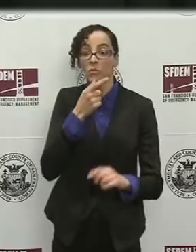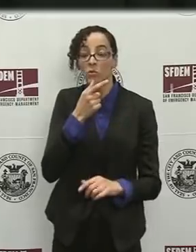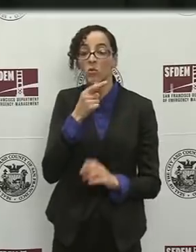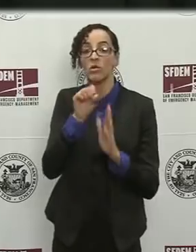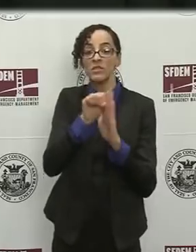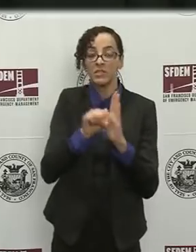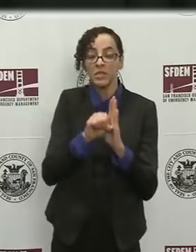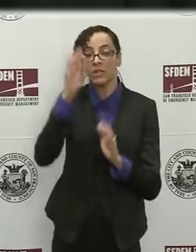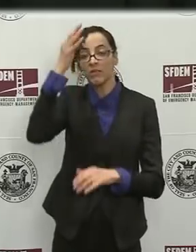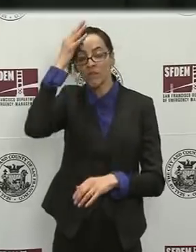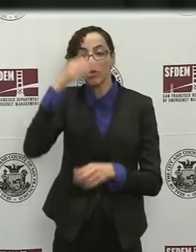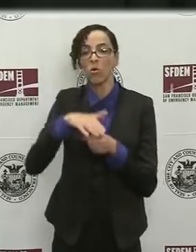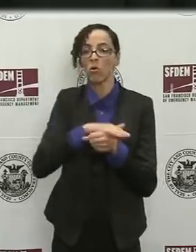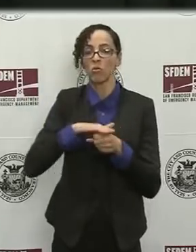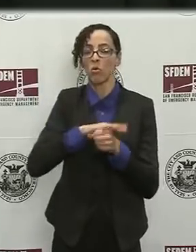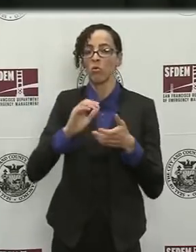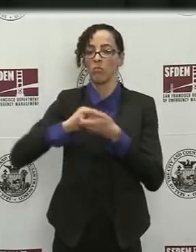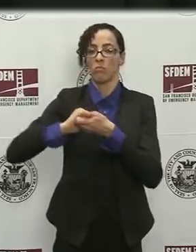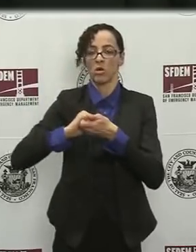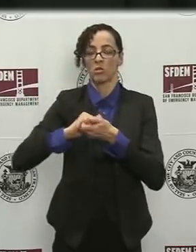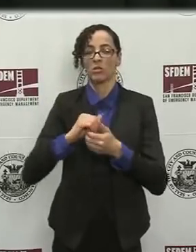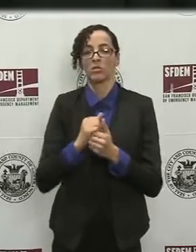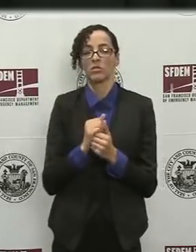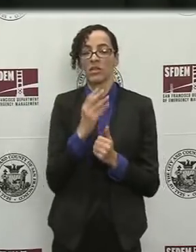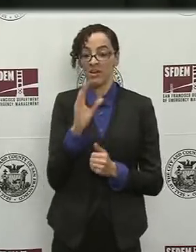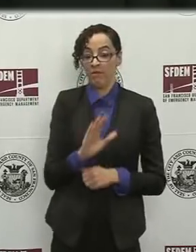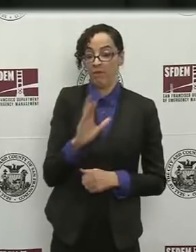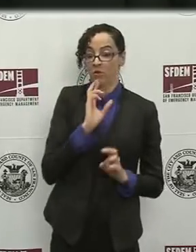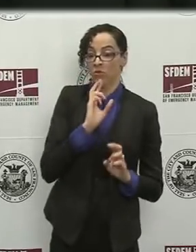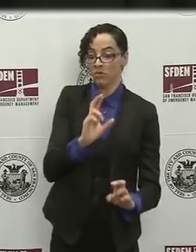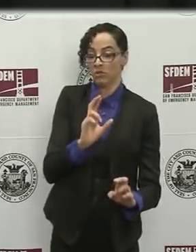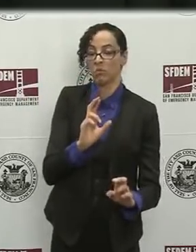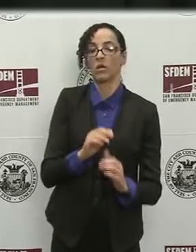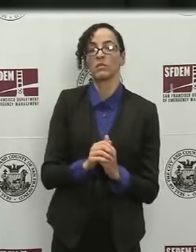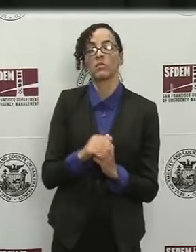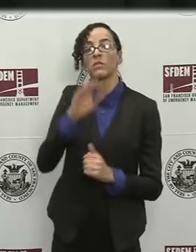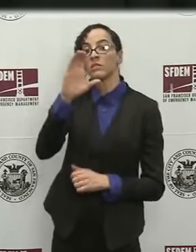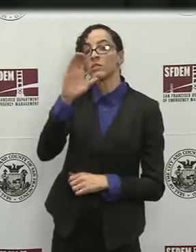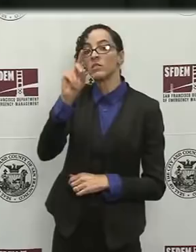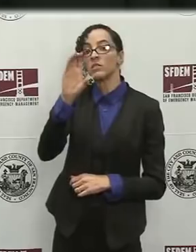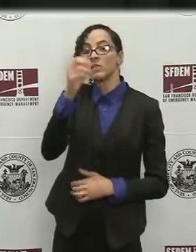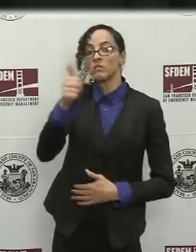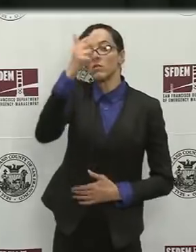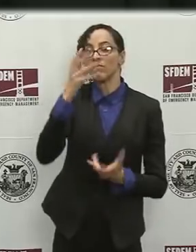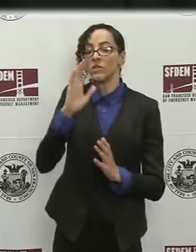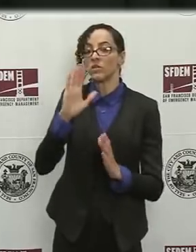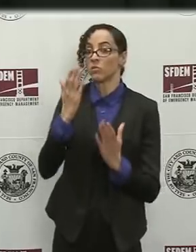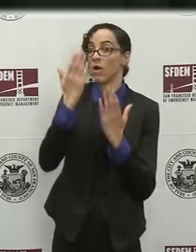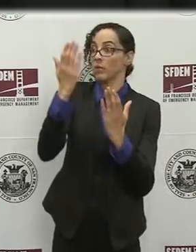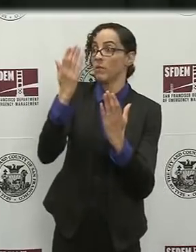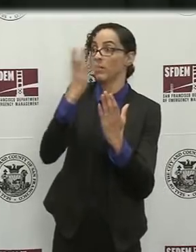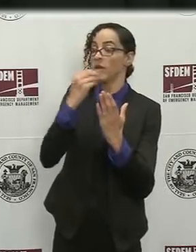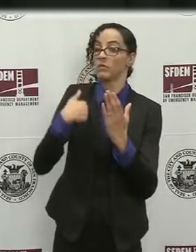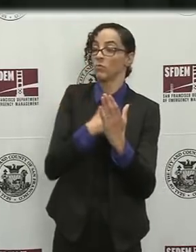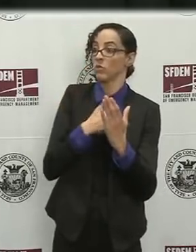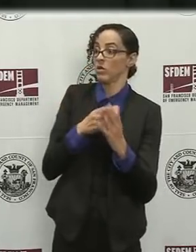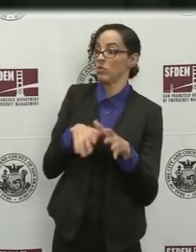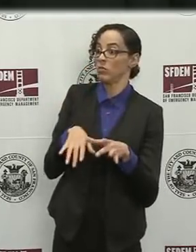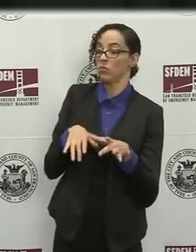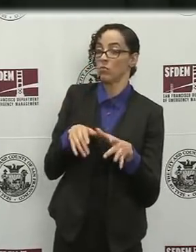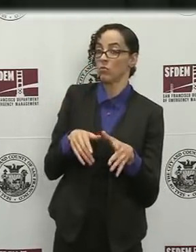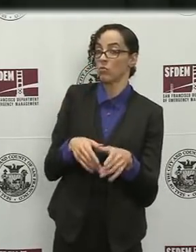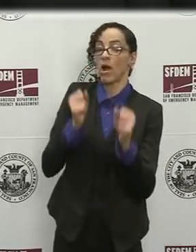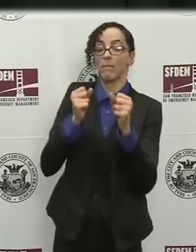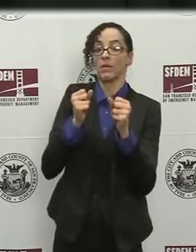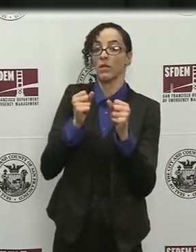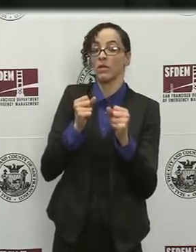response. And the CDC has recommended, and we have rapidly adopted, multiple infection prevention and